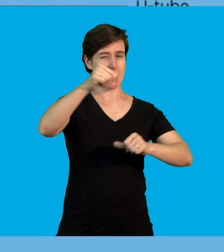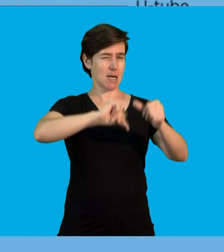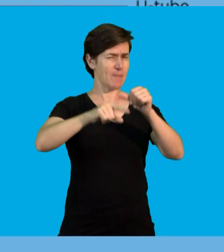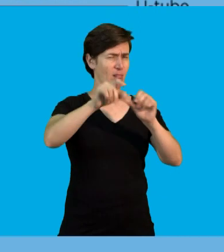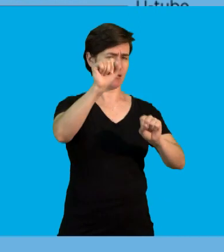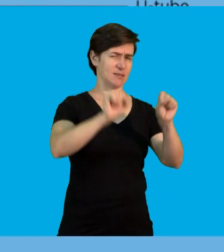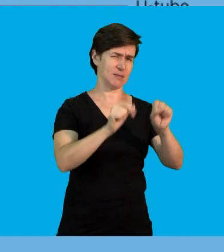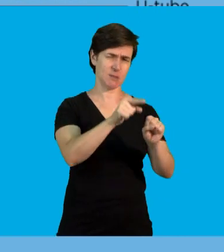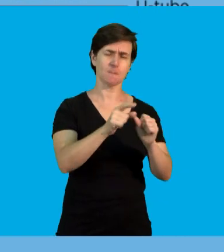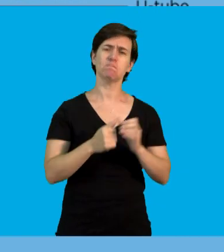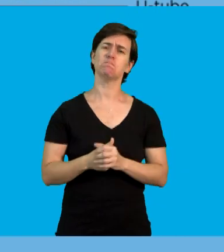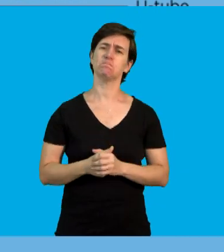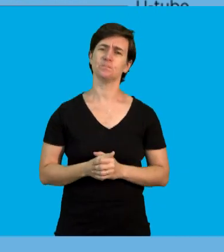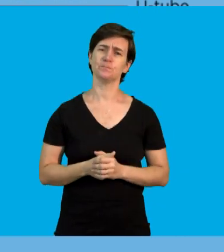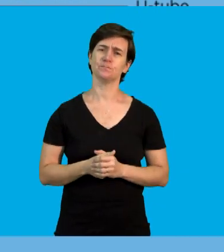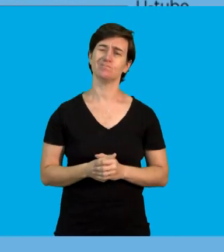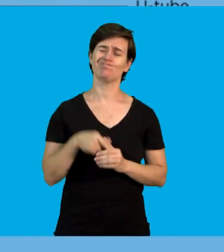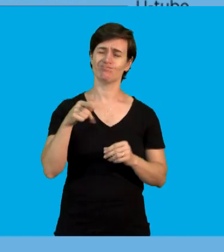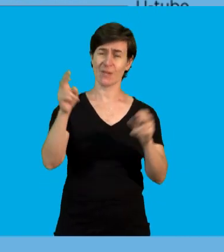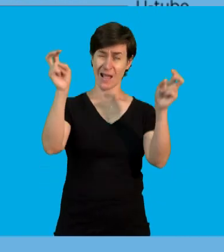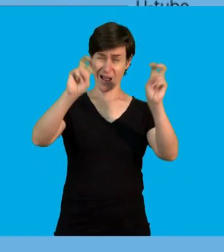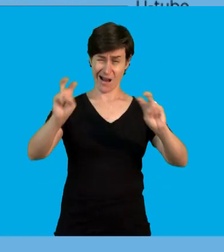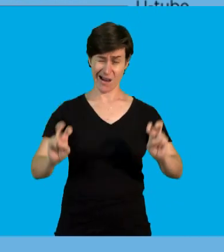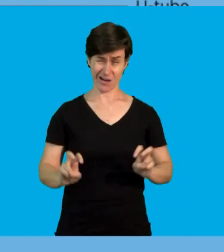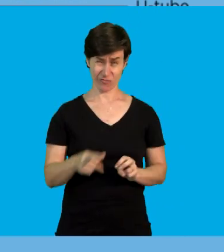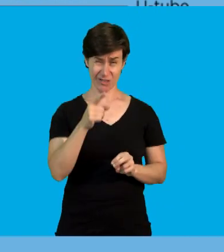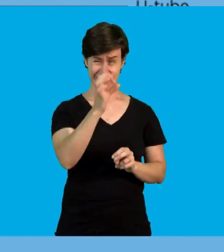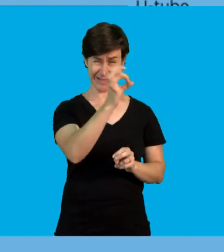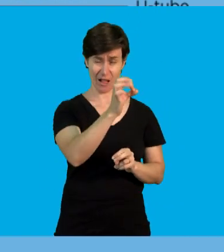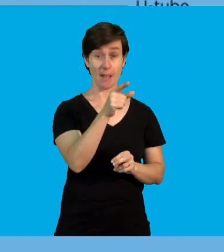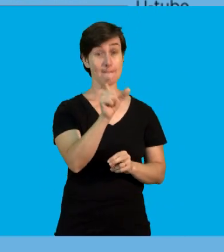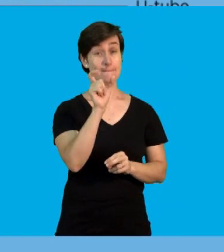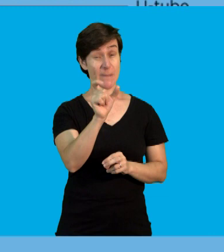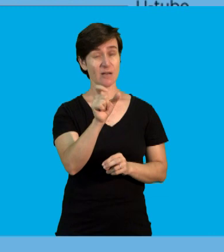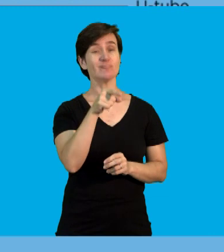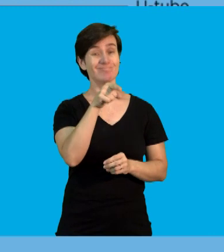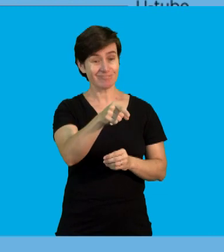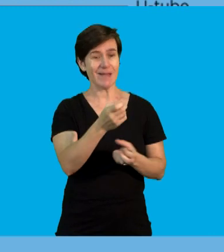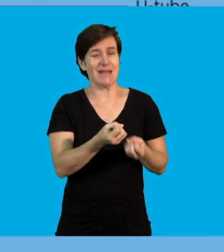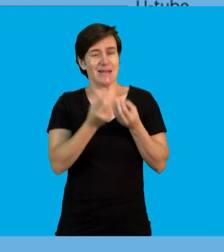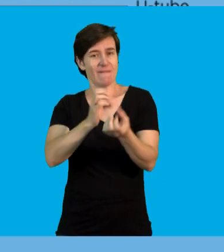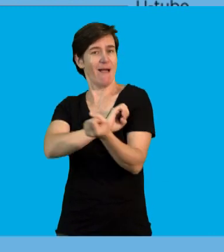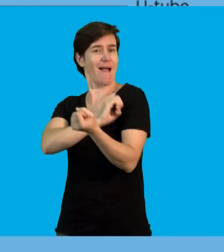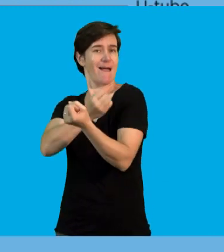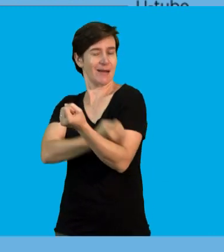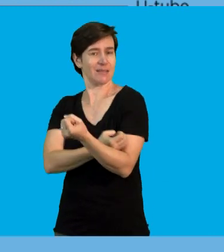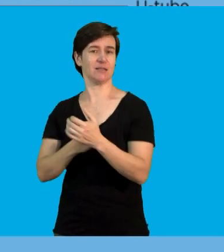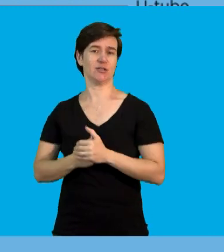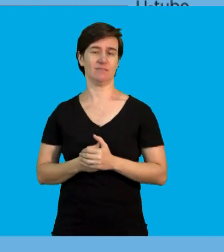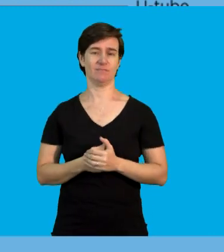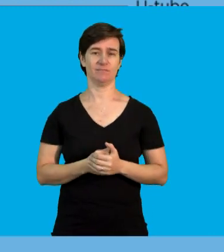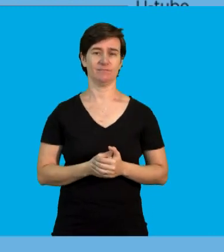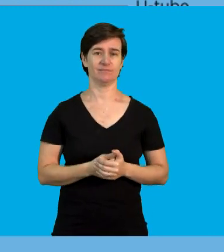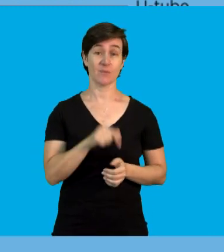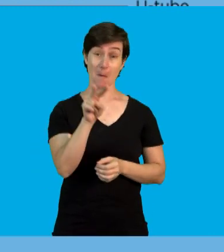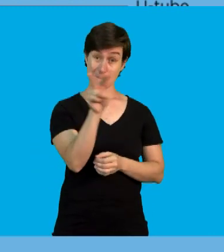To begin, we need to know that electric cells and batteries are source of energy. So the electric cells